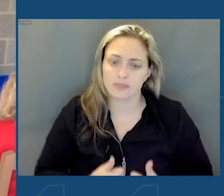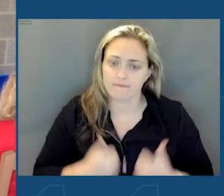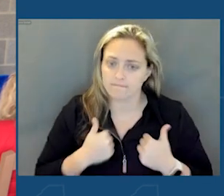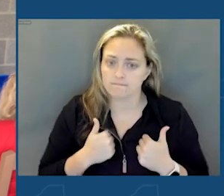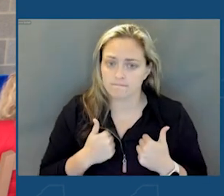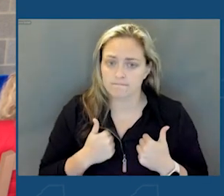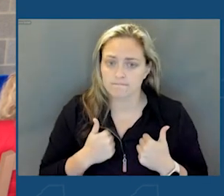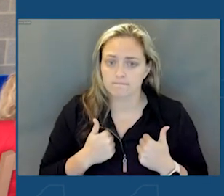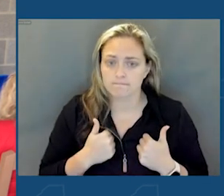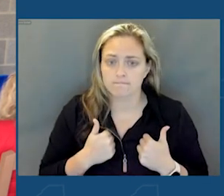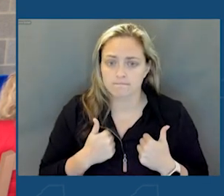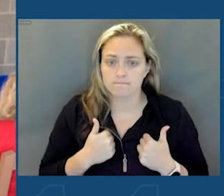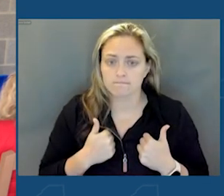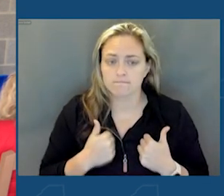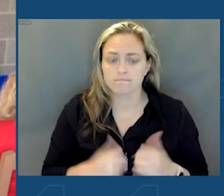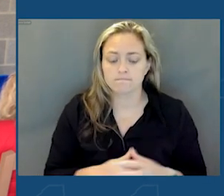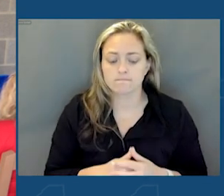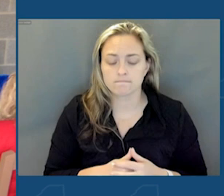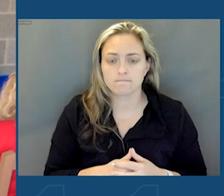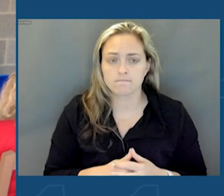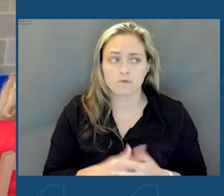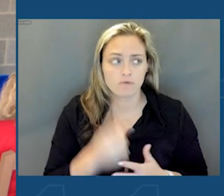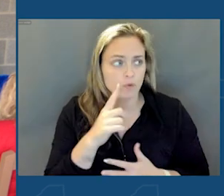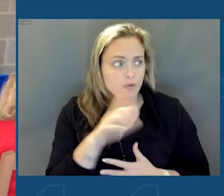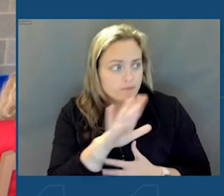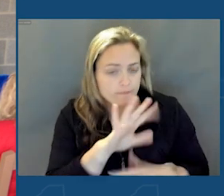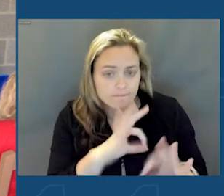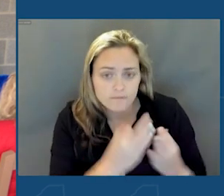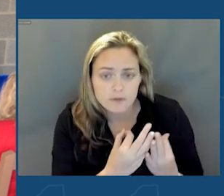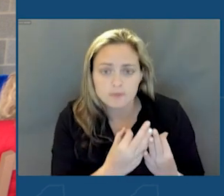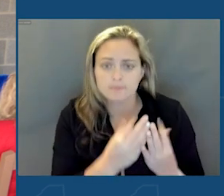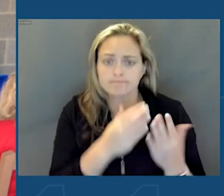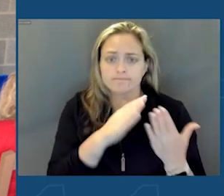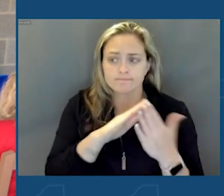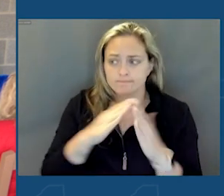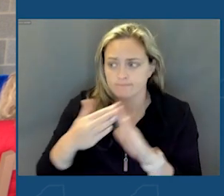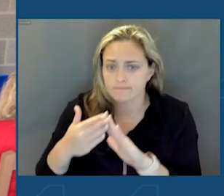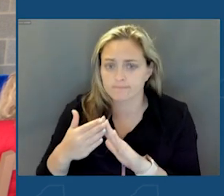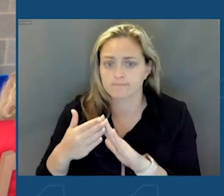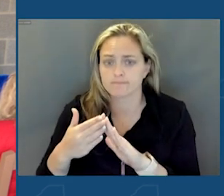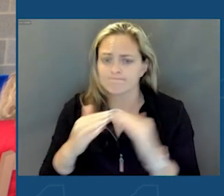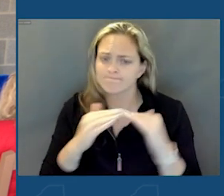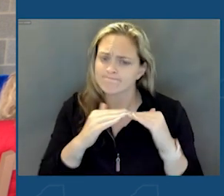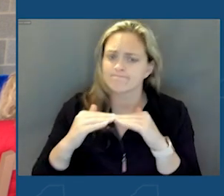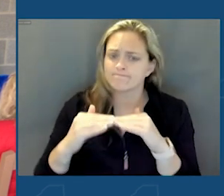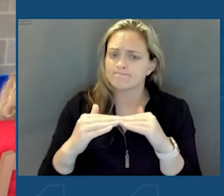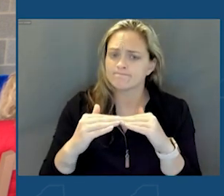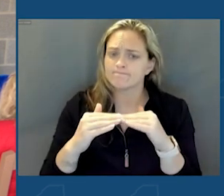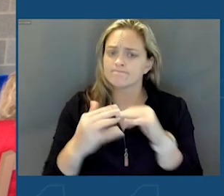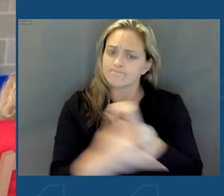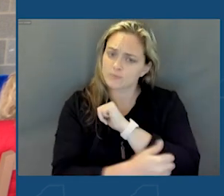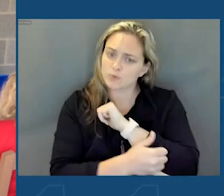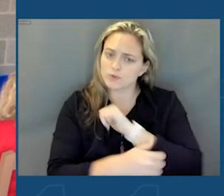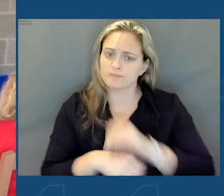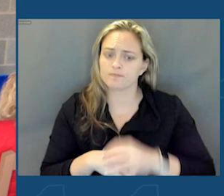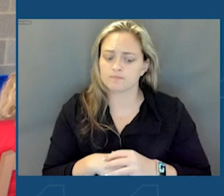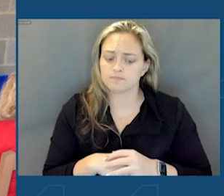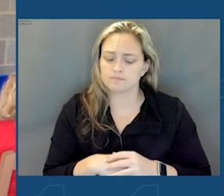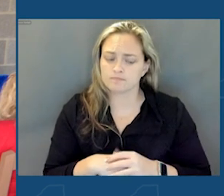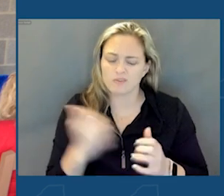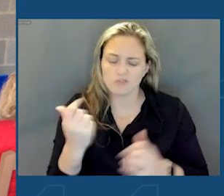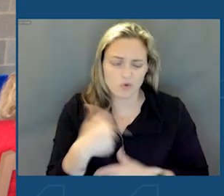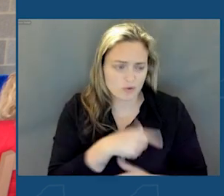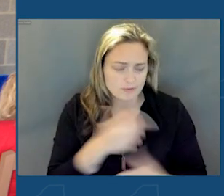itself, for loved ones, neighbors, comrades, and country, and for all of us